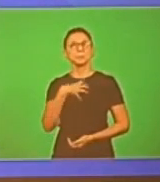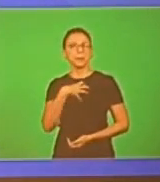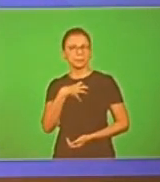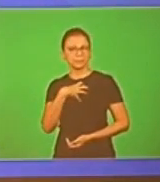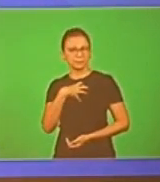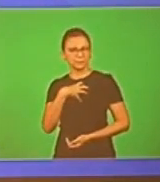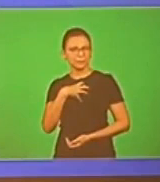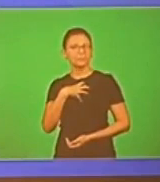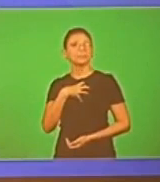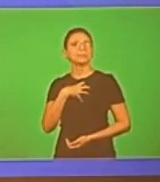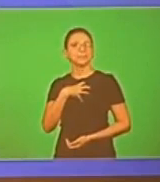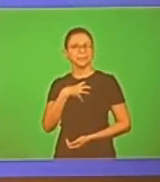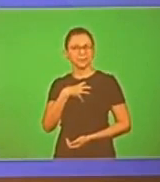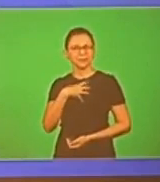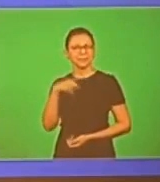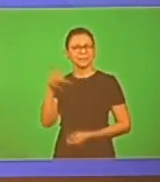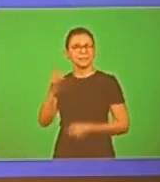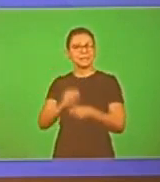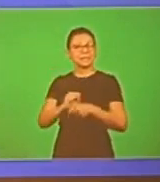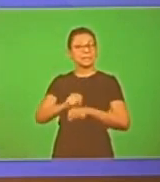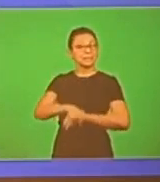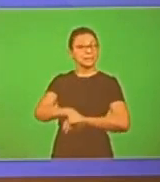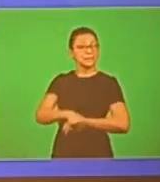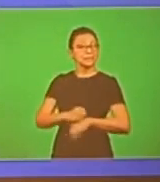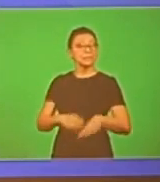Santana, Bahia, we have seminar,